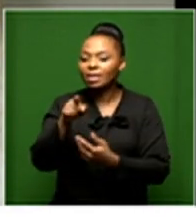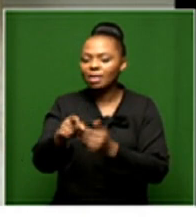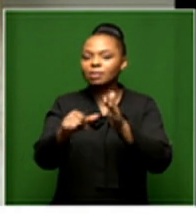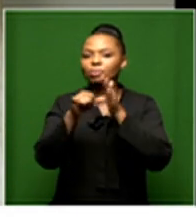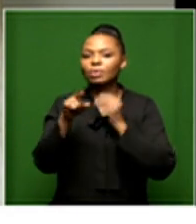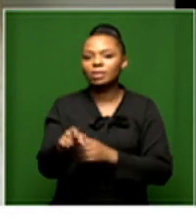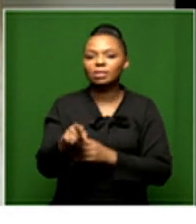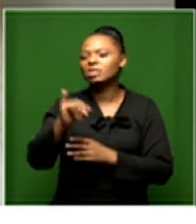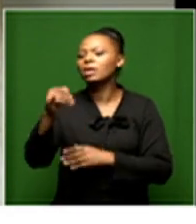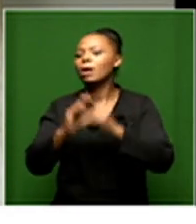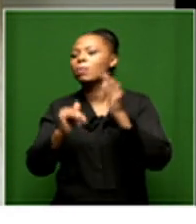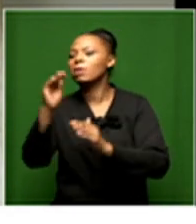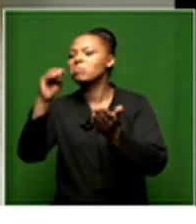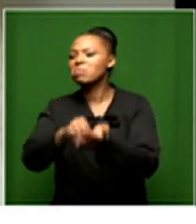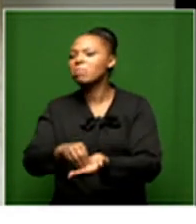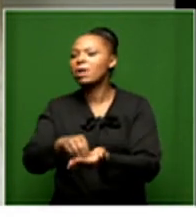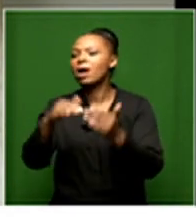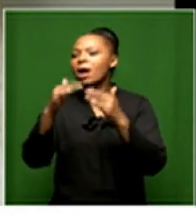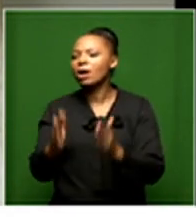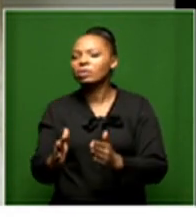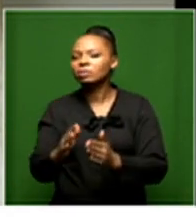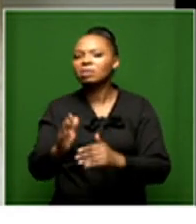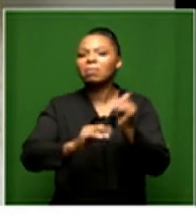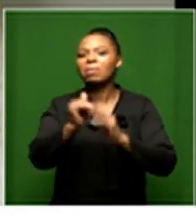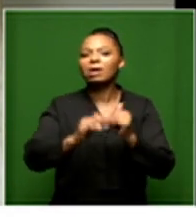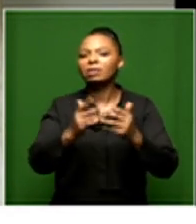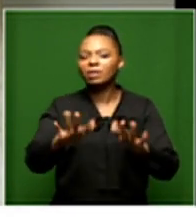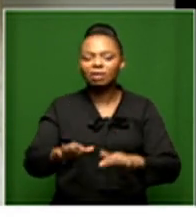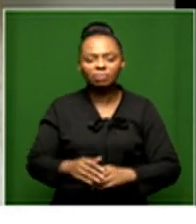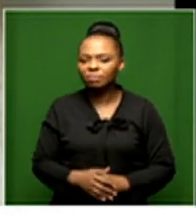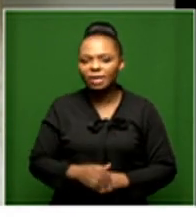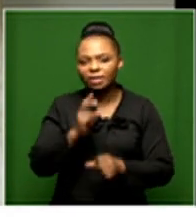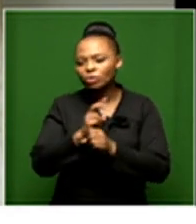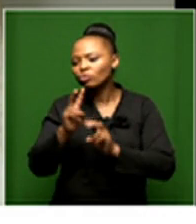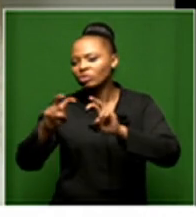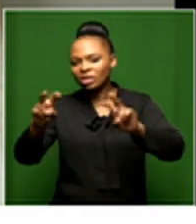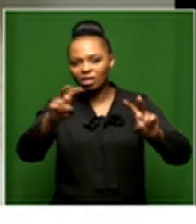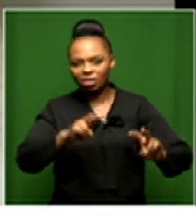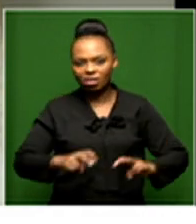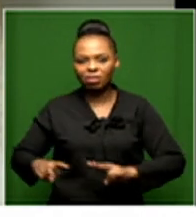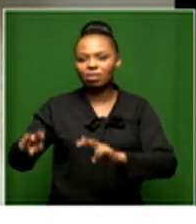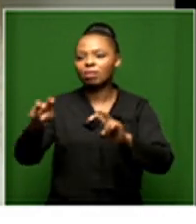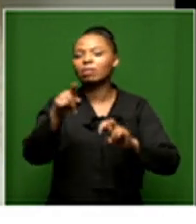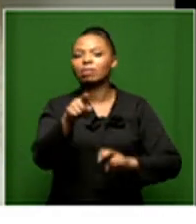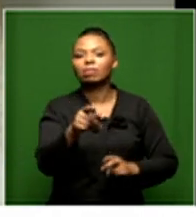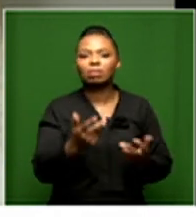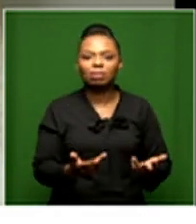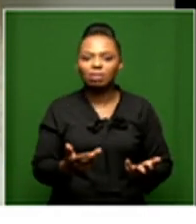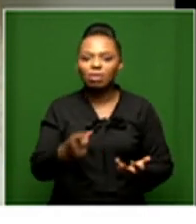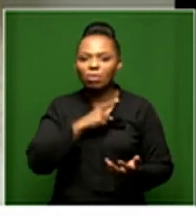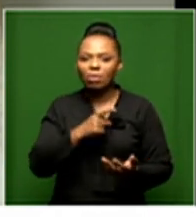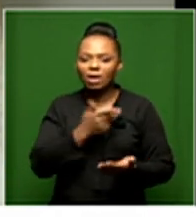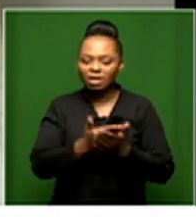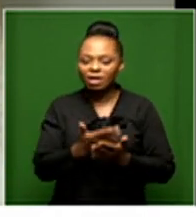The trend is that people want to know that they can go into a lockup and go, have a lockup and go home.